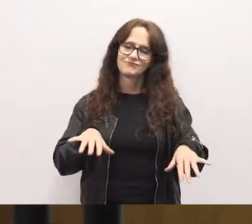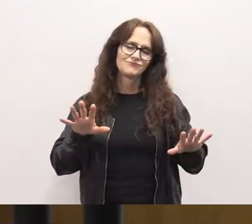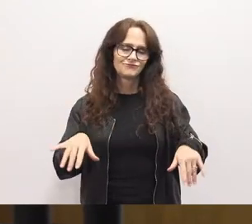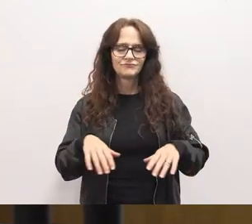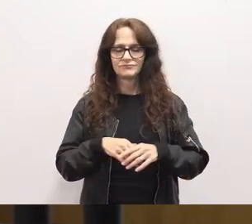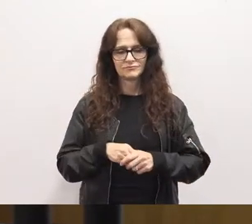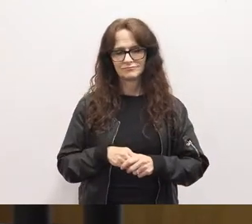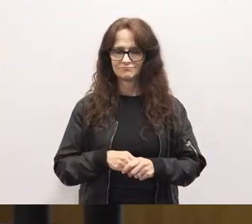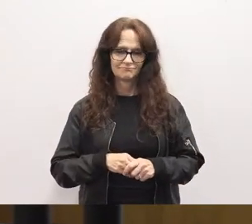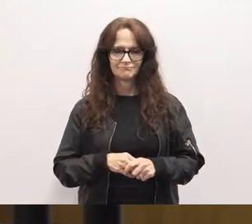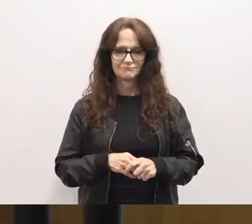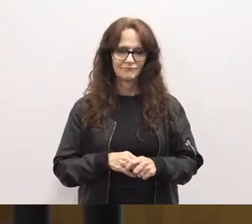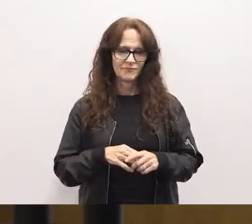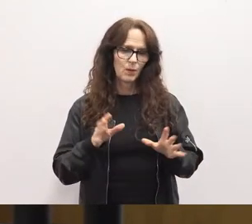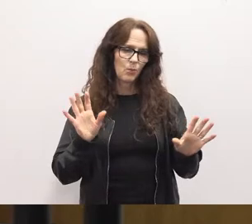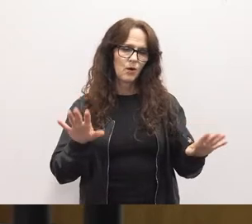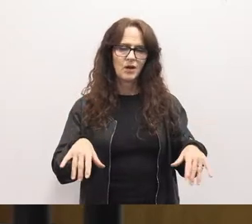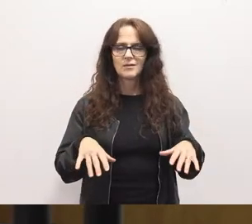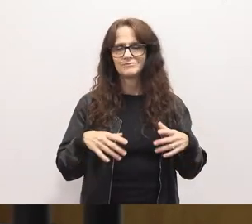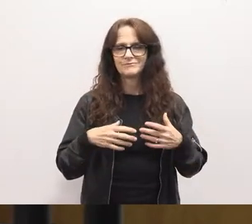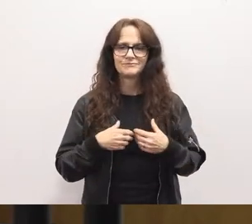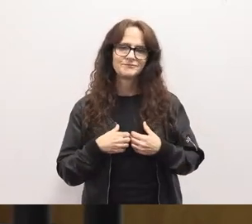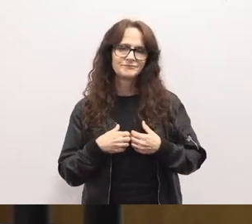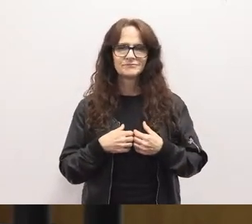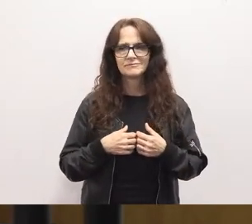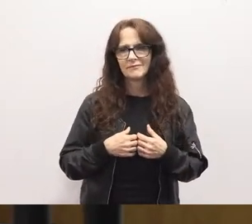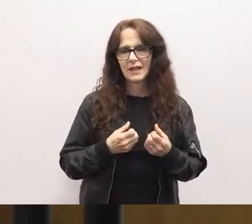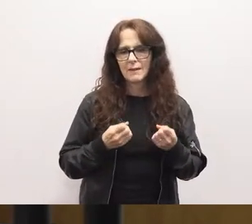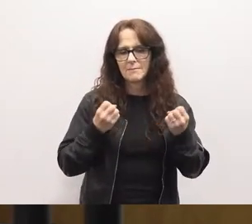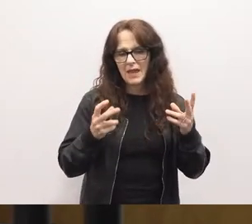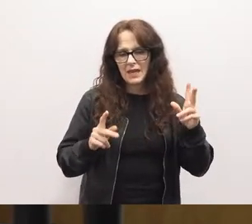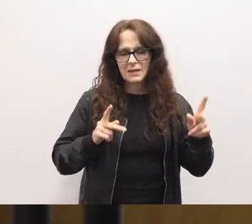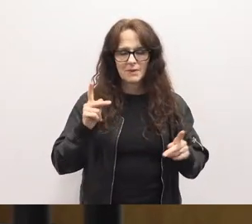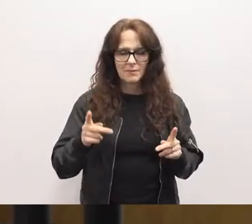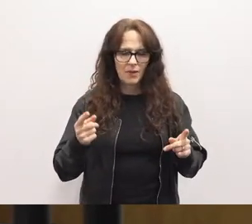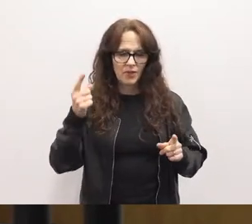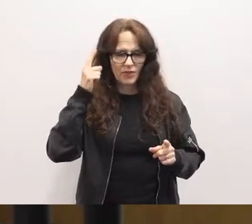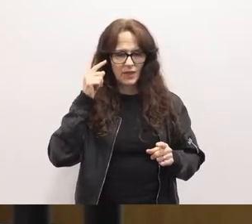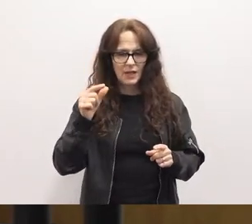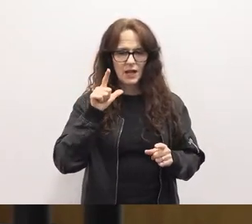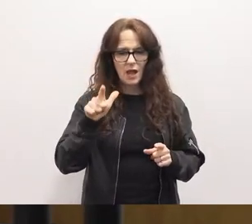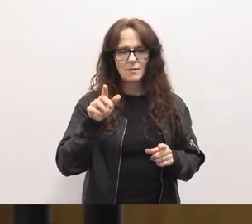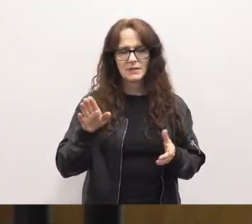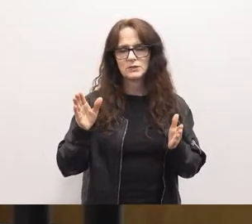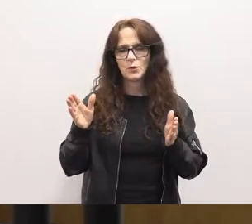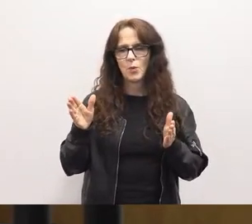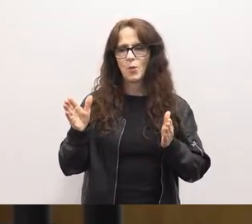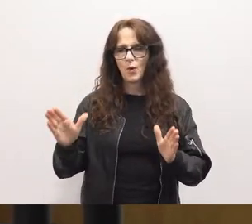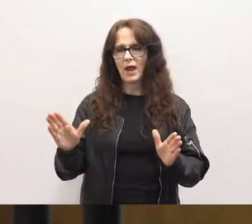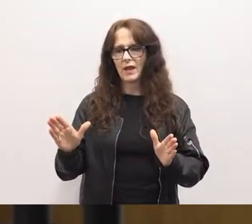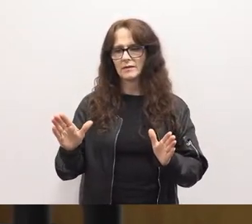We're resting in what a number of people call the Long Beach Way.